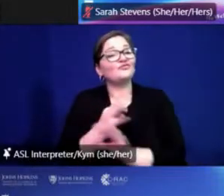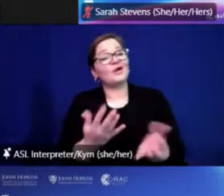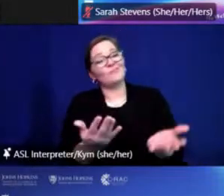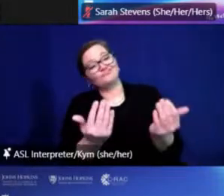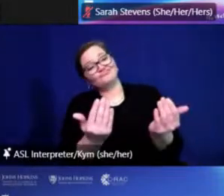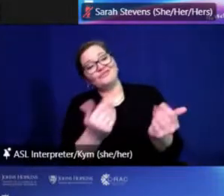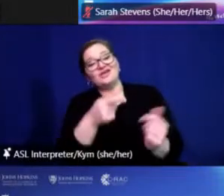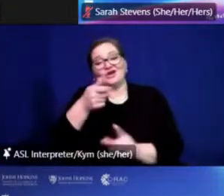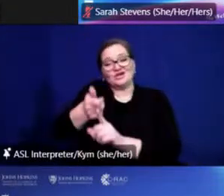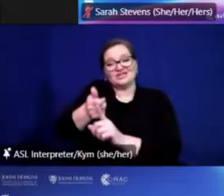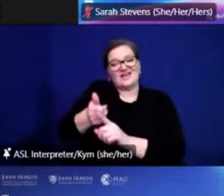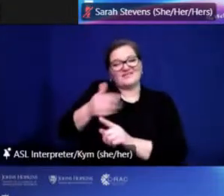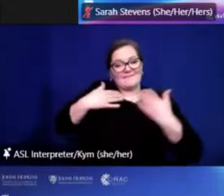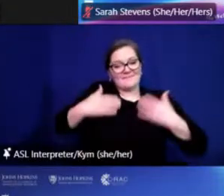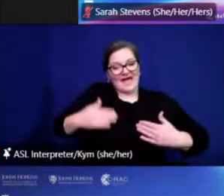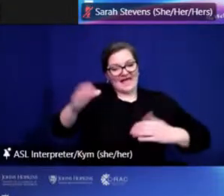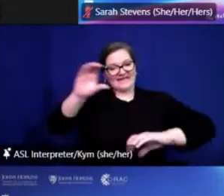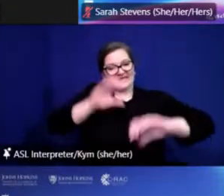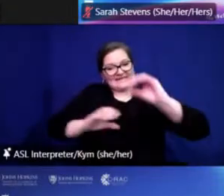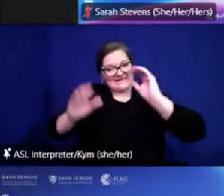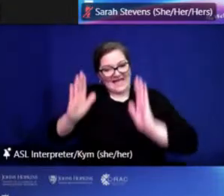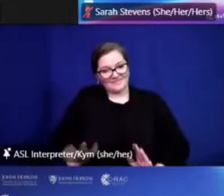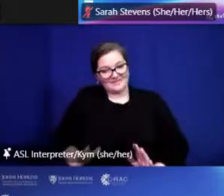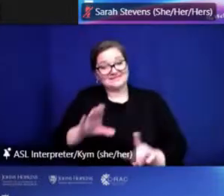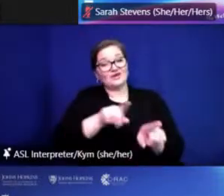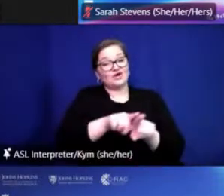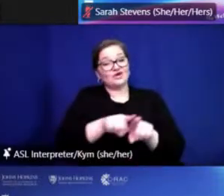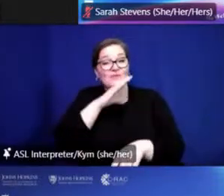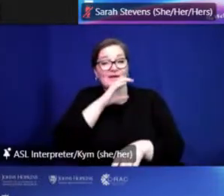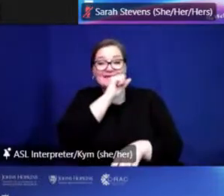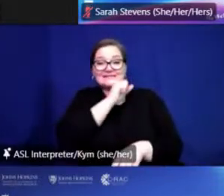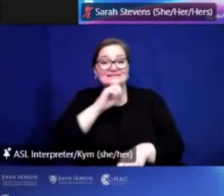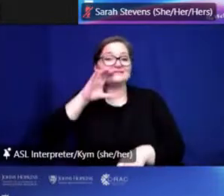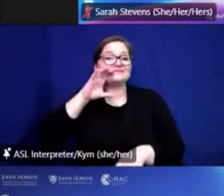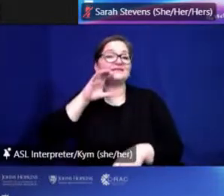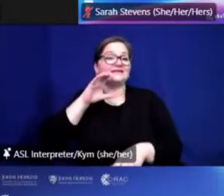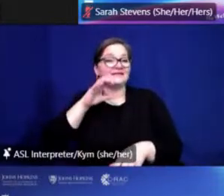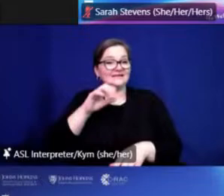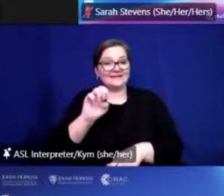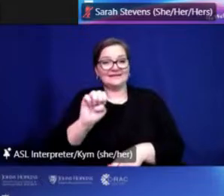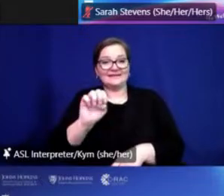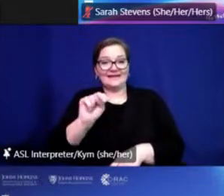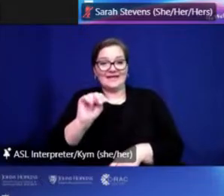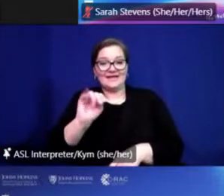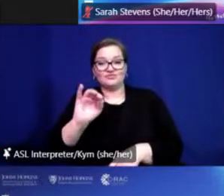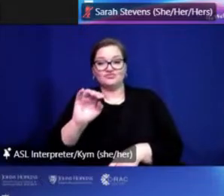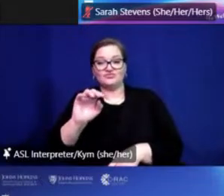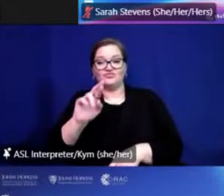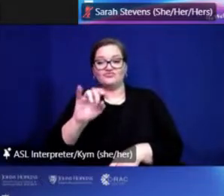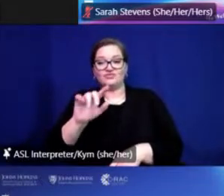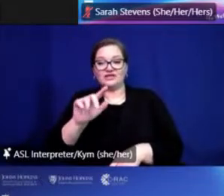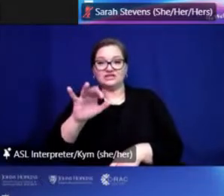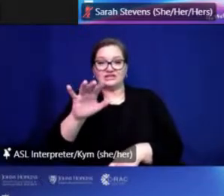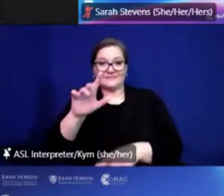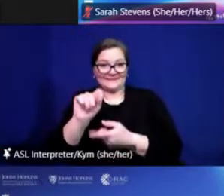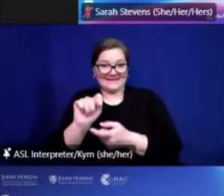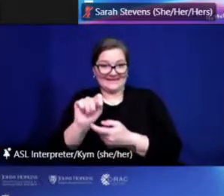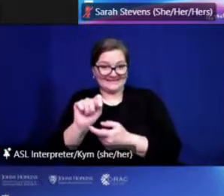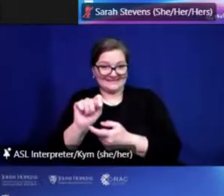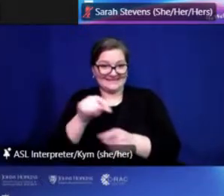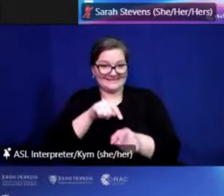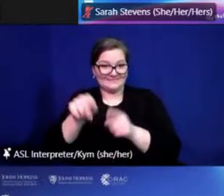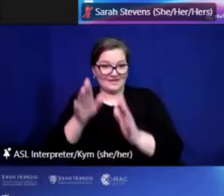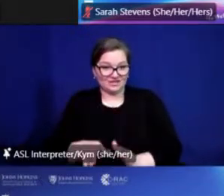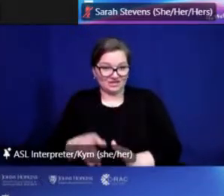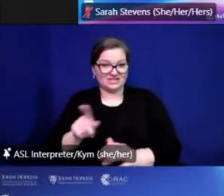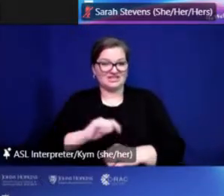body chemist and a senior enrichment specialist and founder of Moxie Moves. And she is going to take us